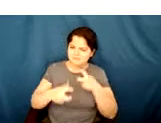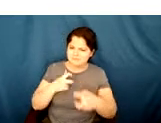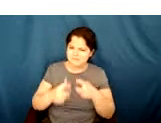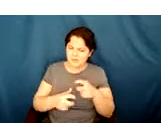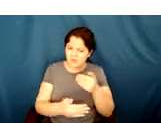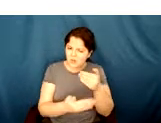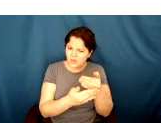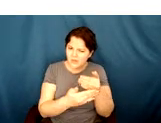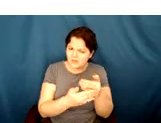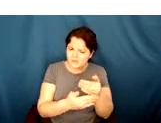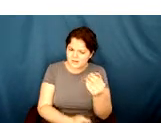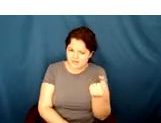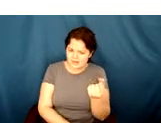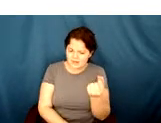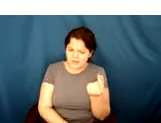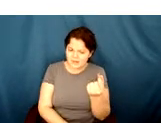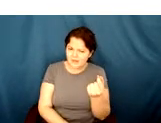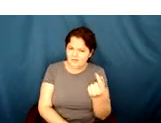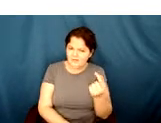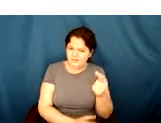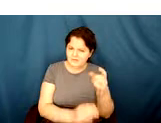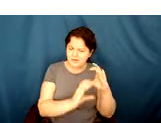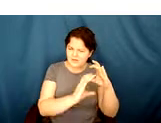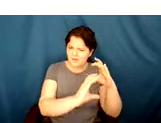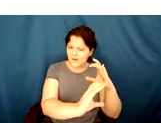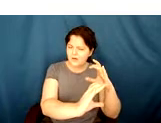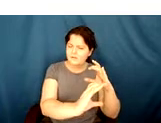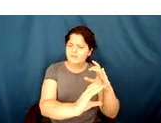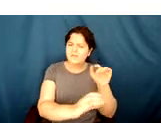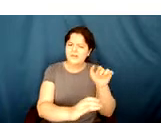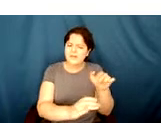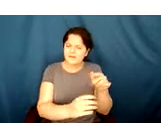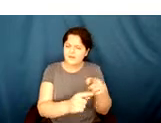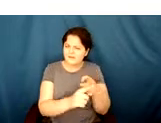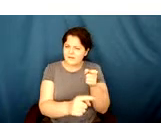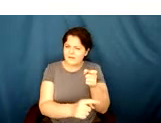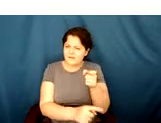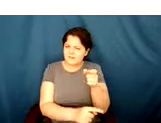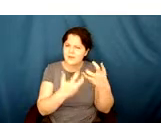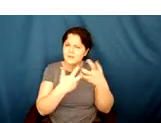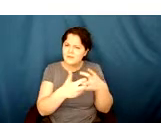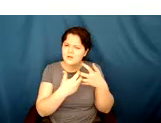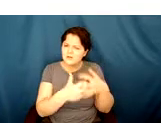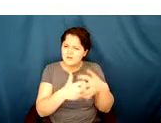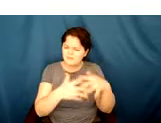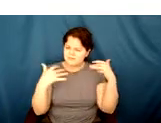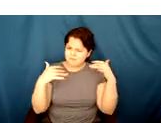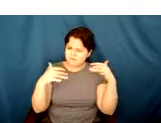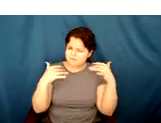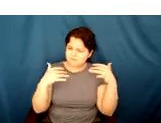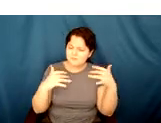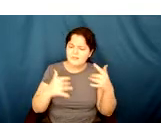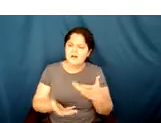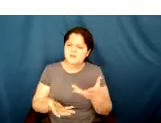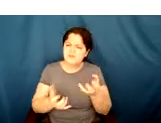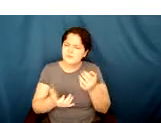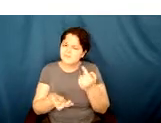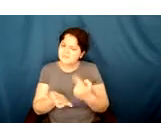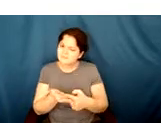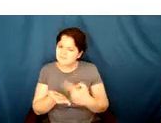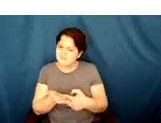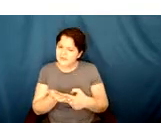Tunnel and the noise that are coming from the ventilation fans there. And I wanted to give you a little bit of background, and